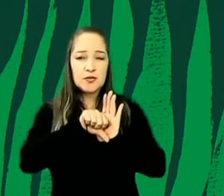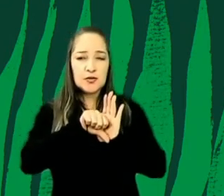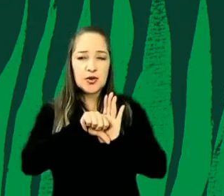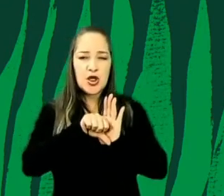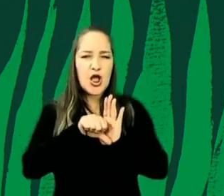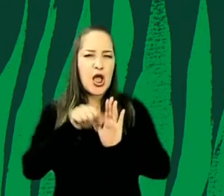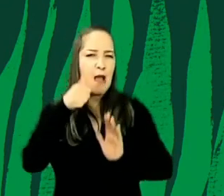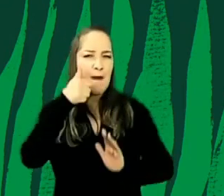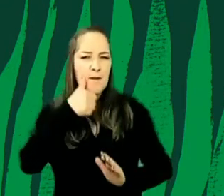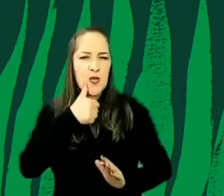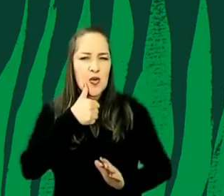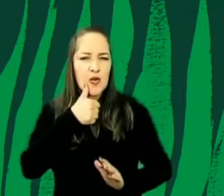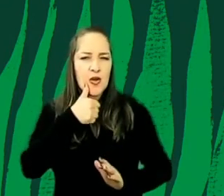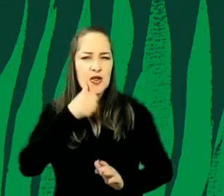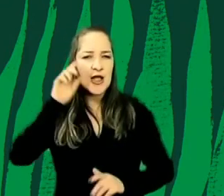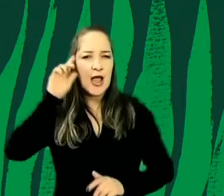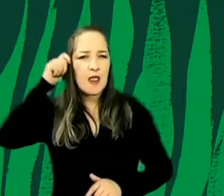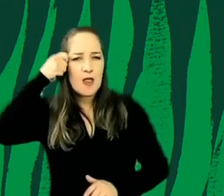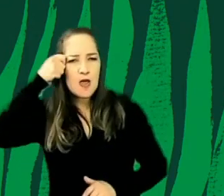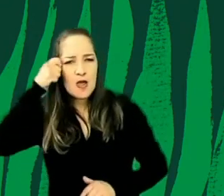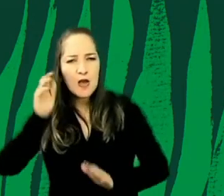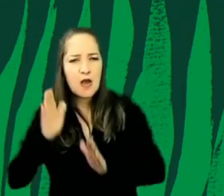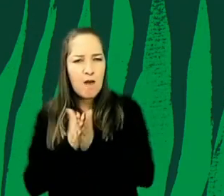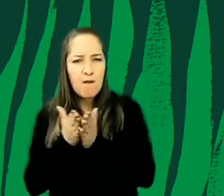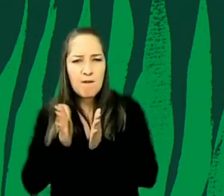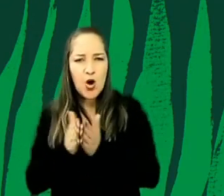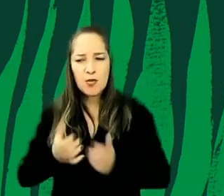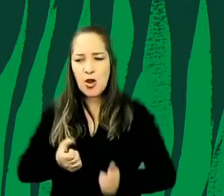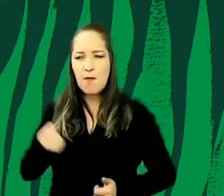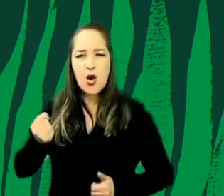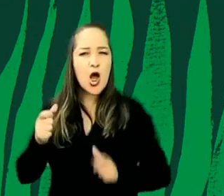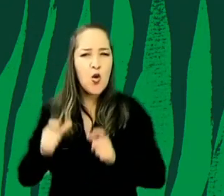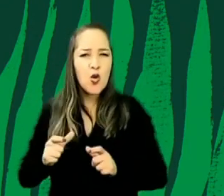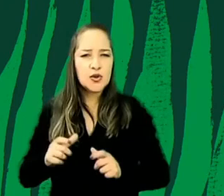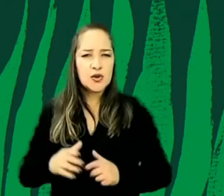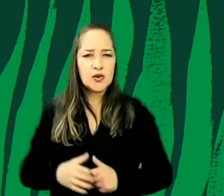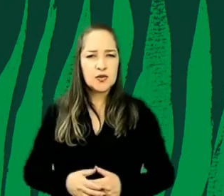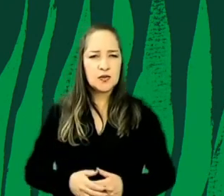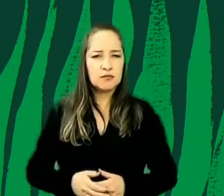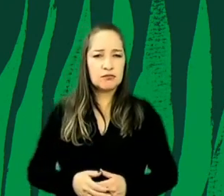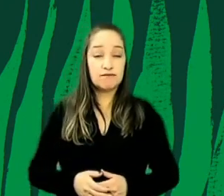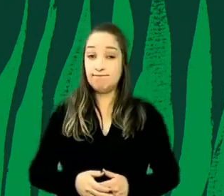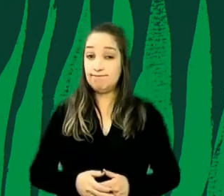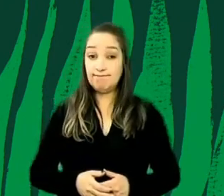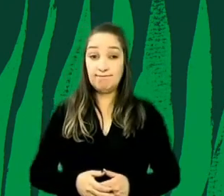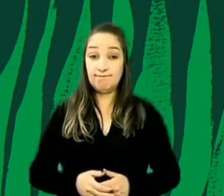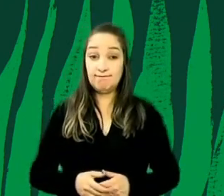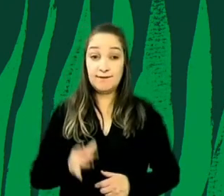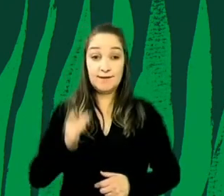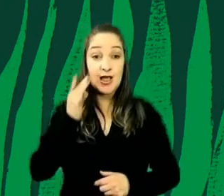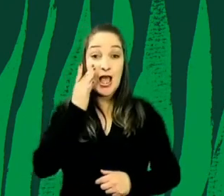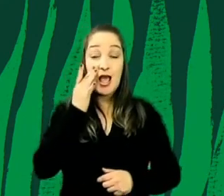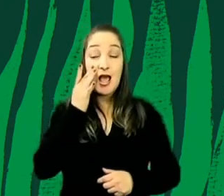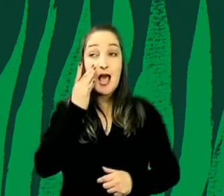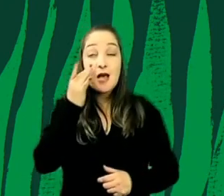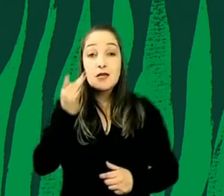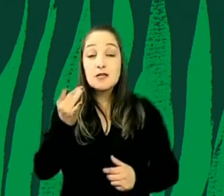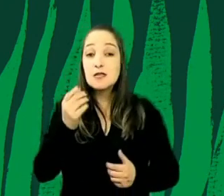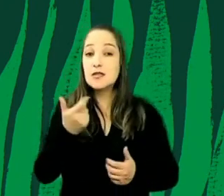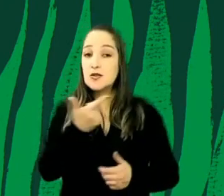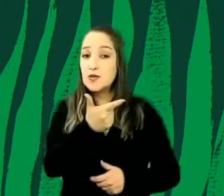they have their abortions, the illegal abortions? They have no care or support whatsoever. I